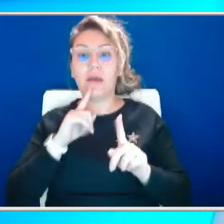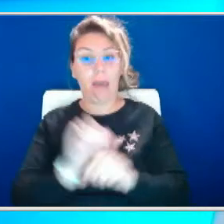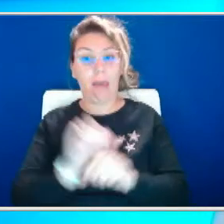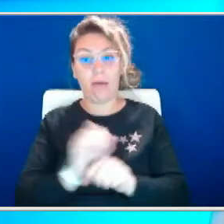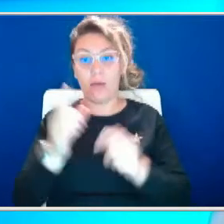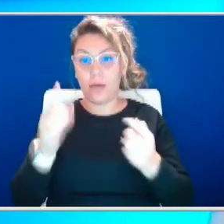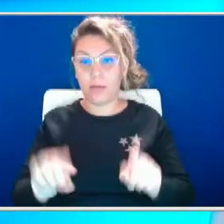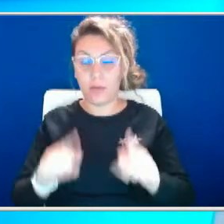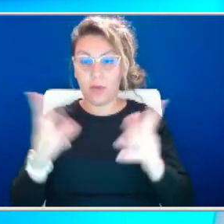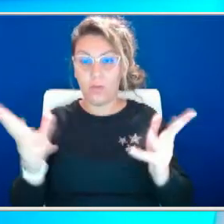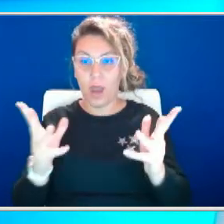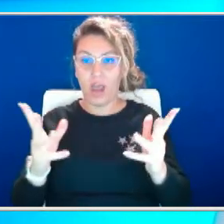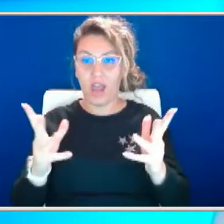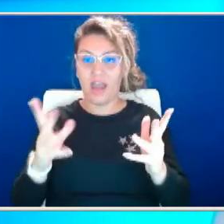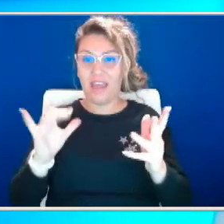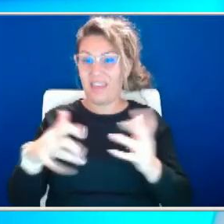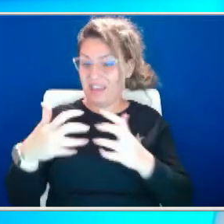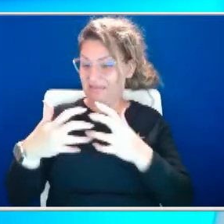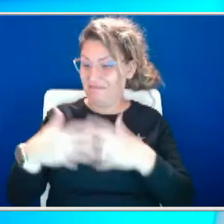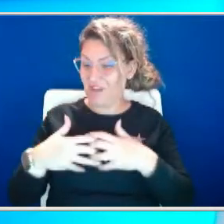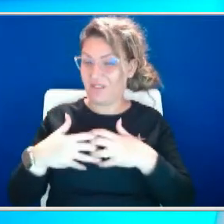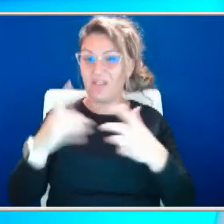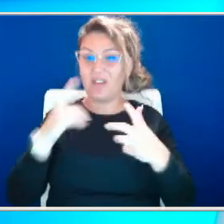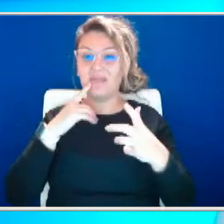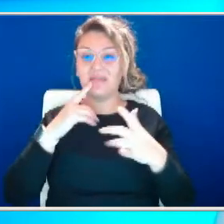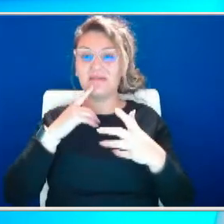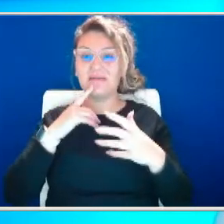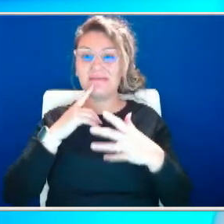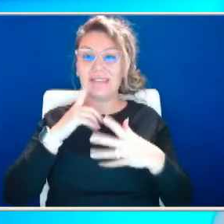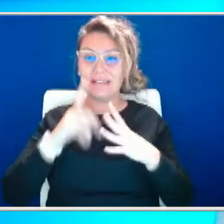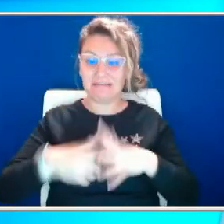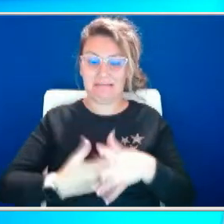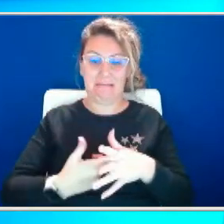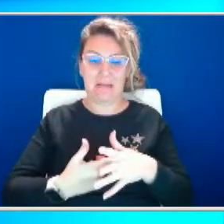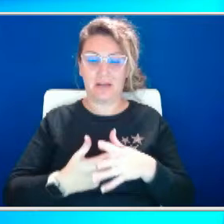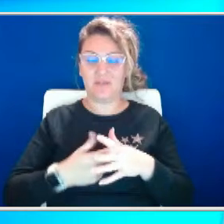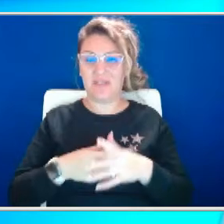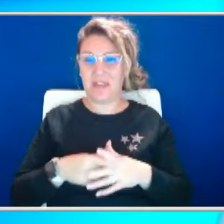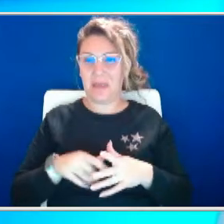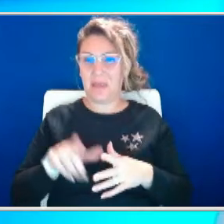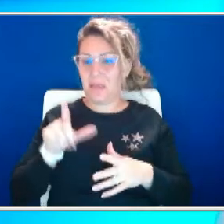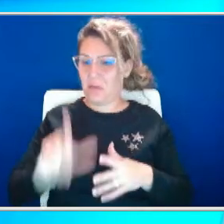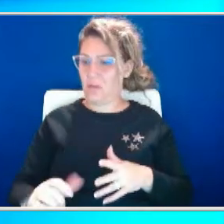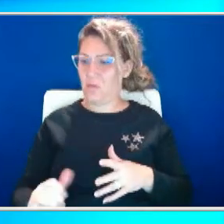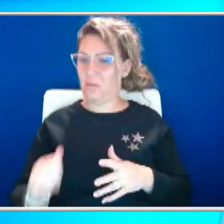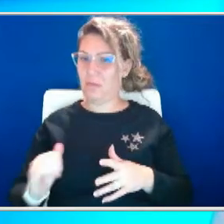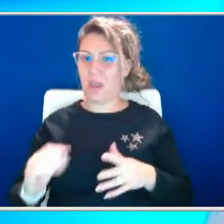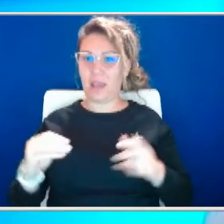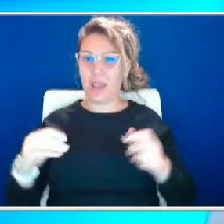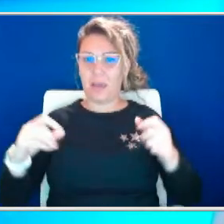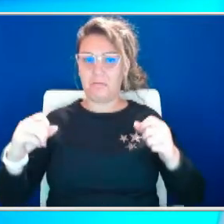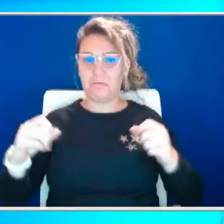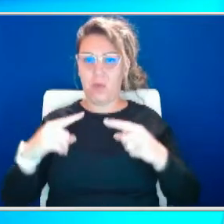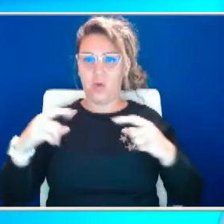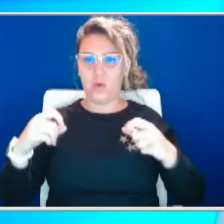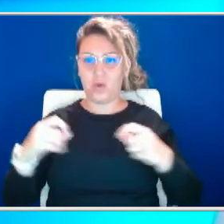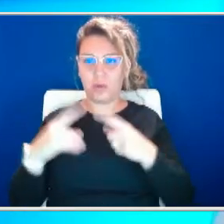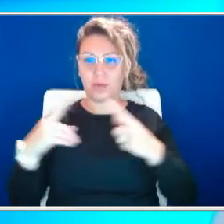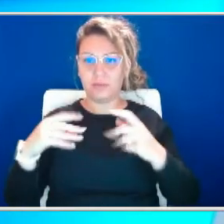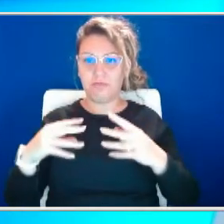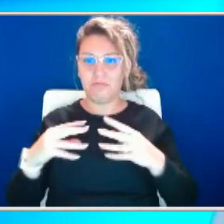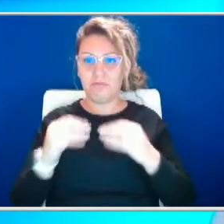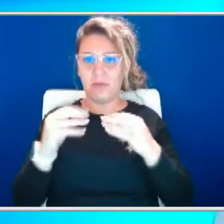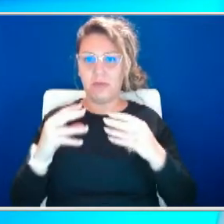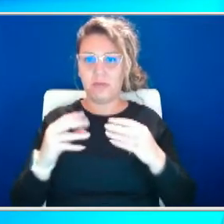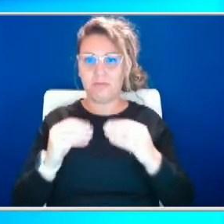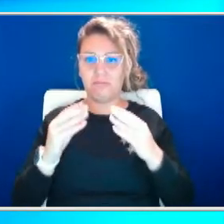little electrode, that device is actually activating that muscle in the lower back and pulsing it over 30 minutes. And